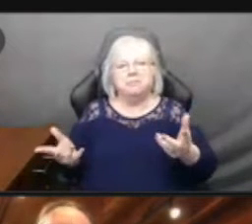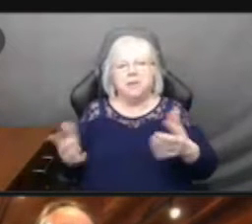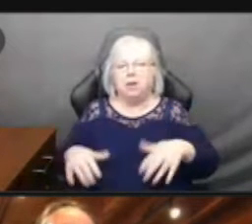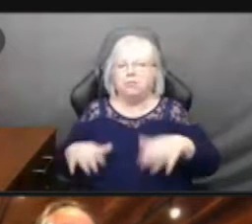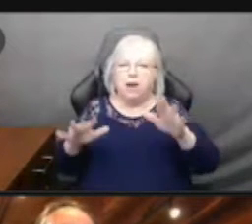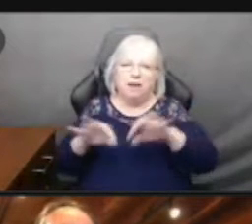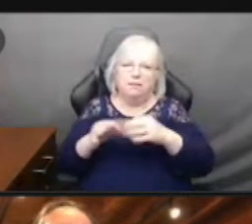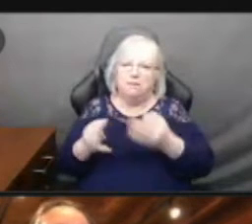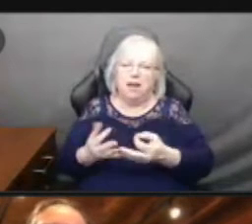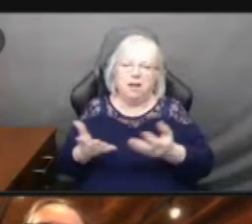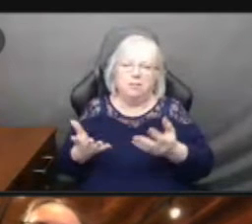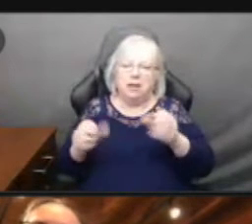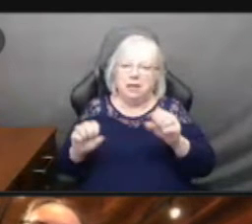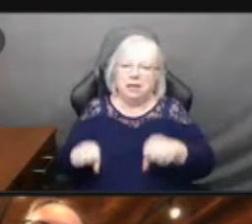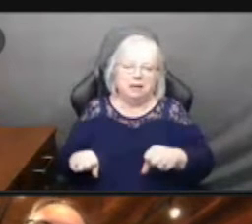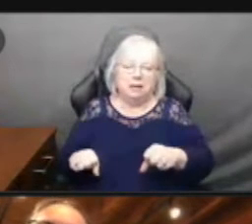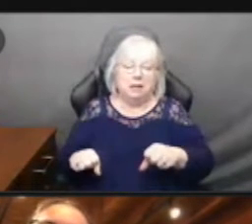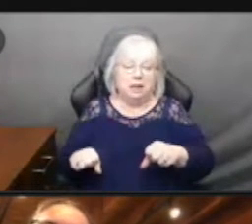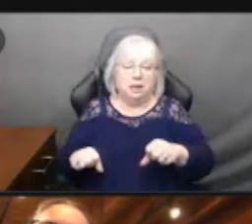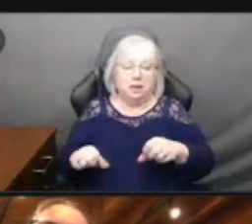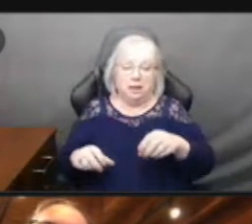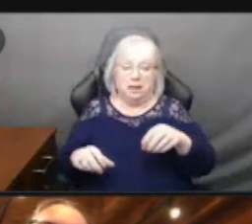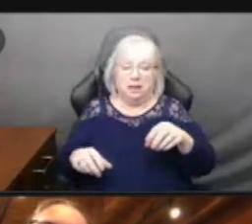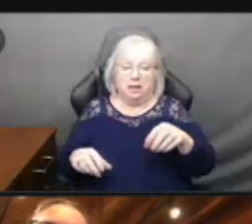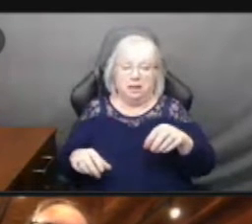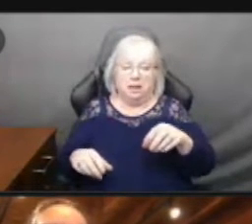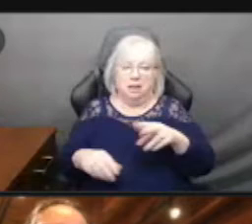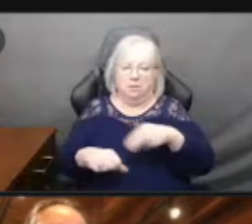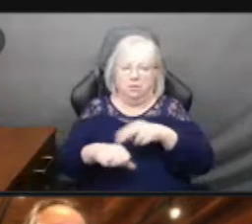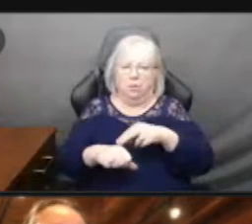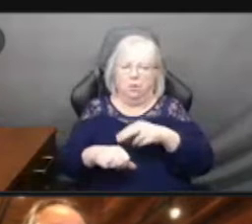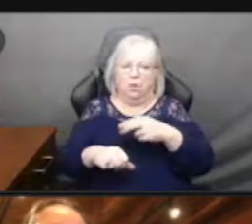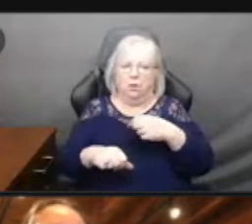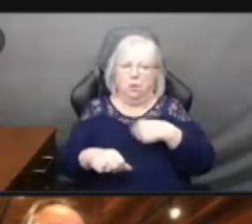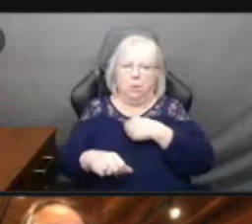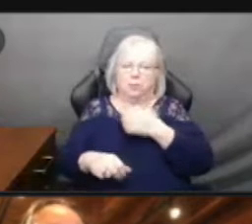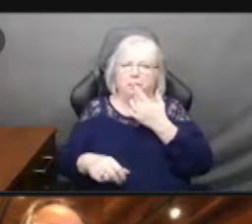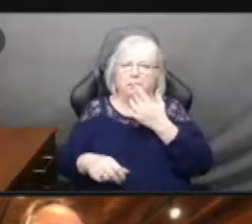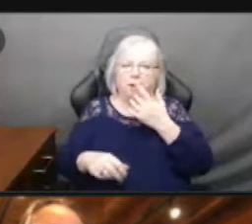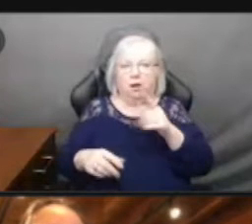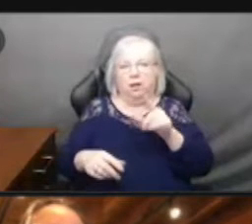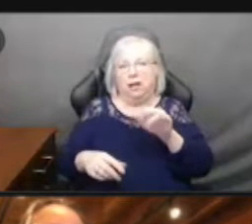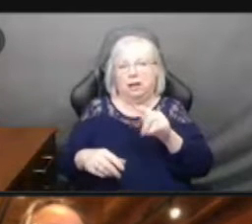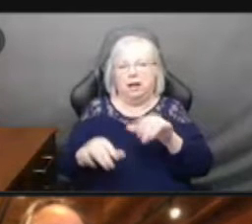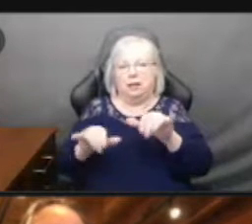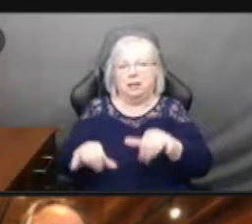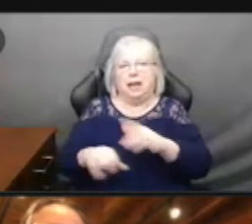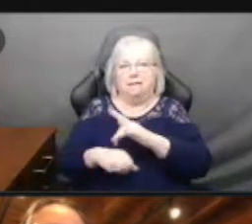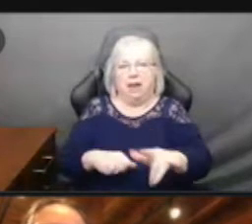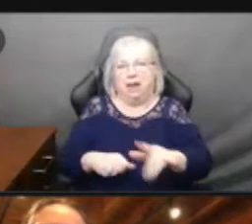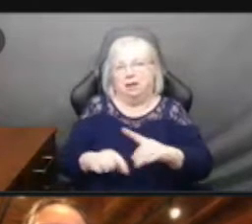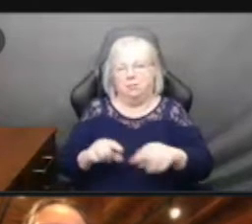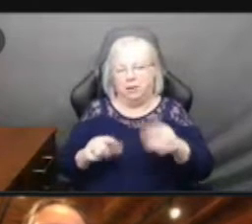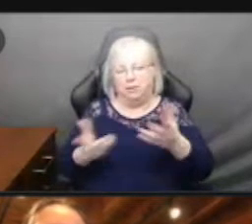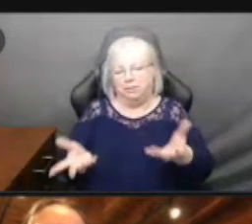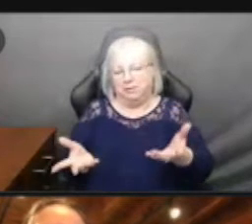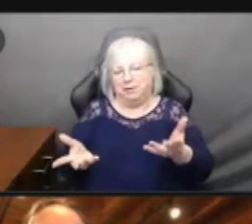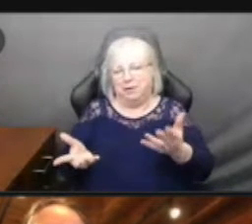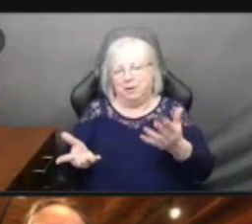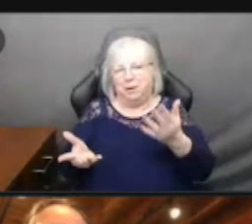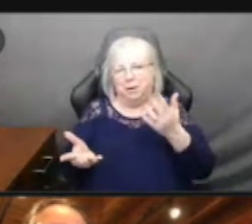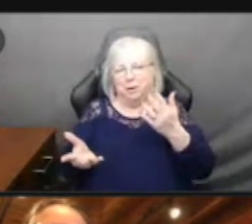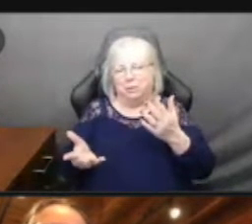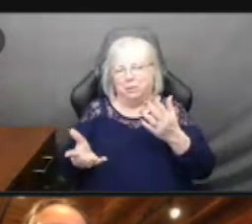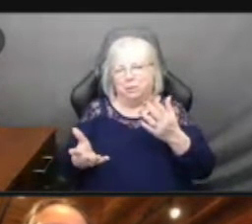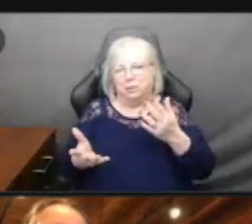family. And this, of course, we'd rather the lot stay vacant, but we're not, going